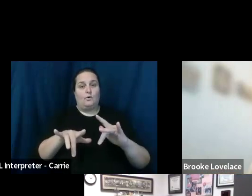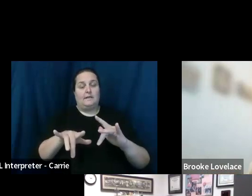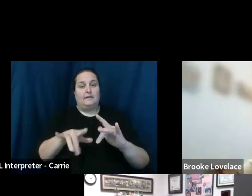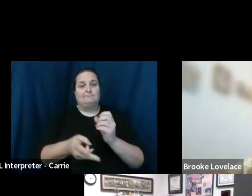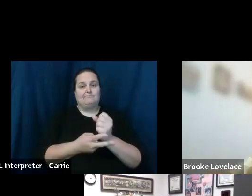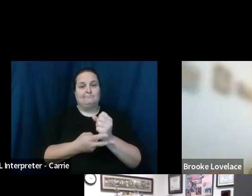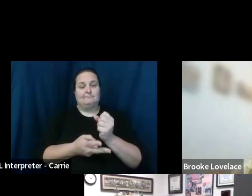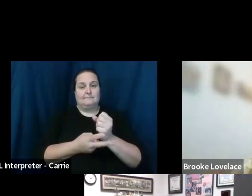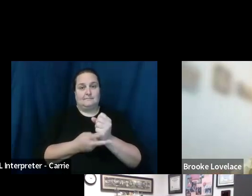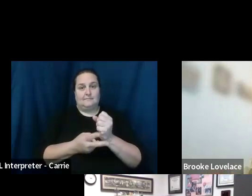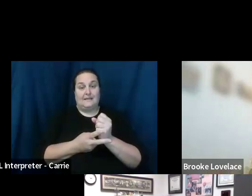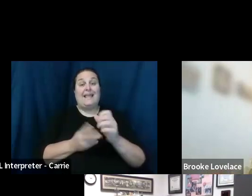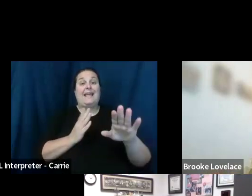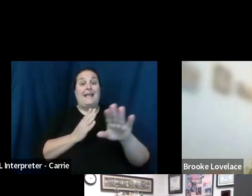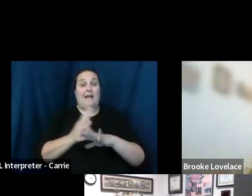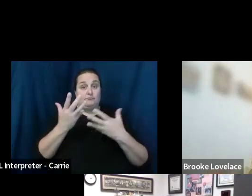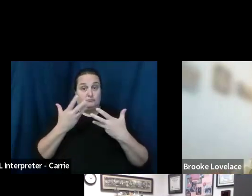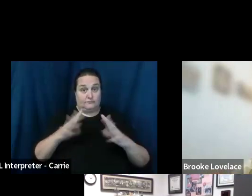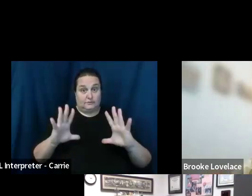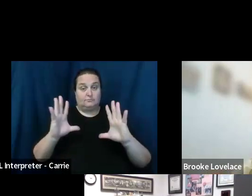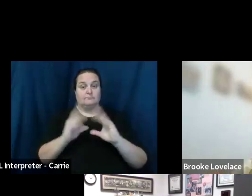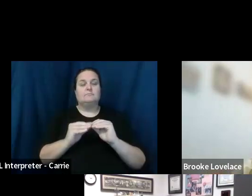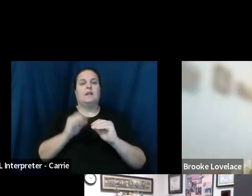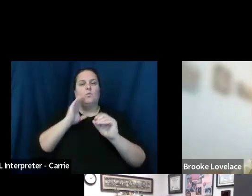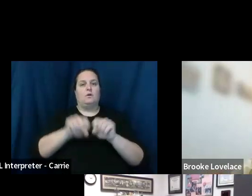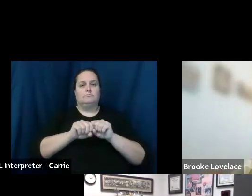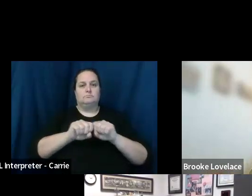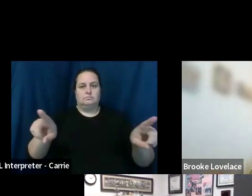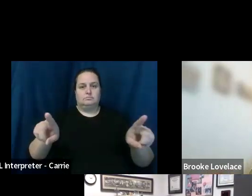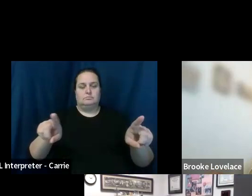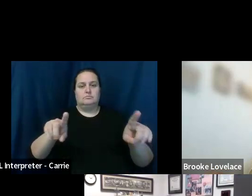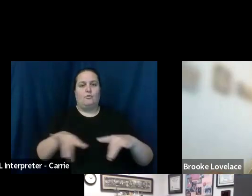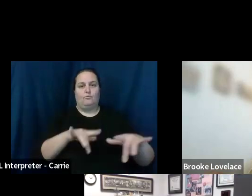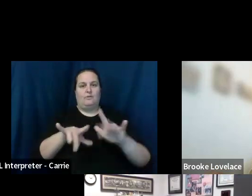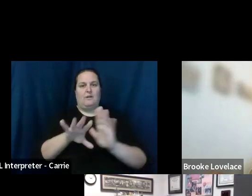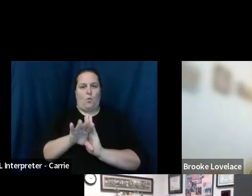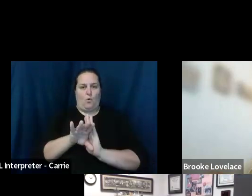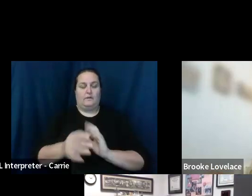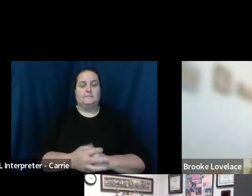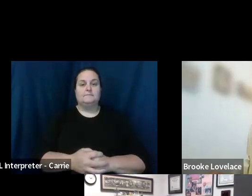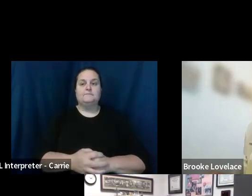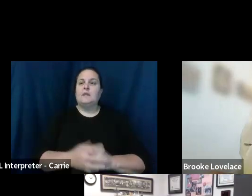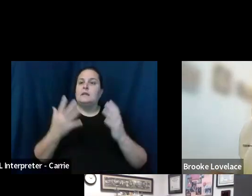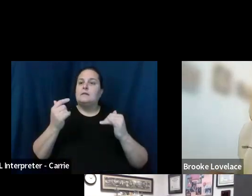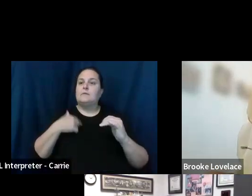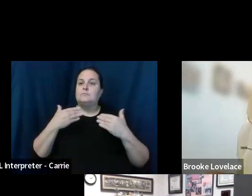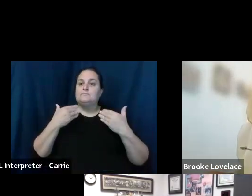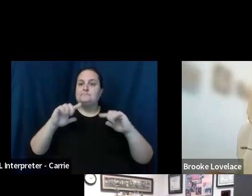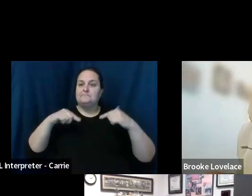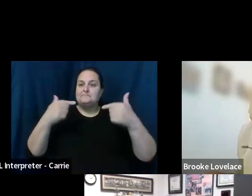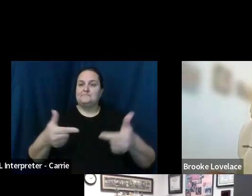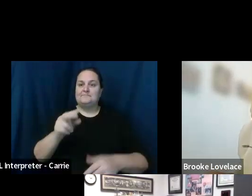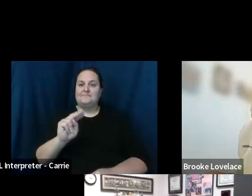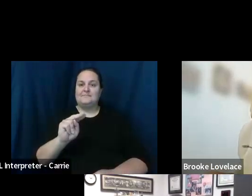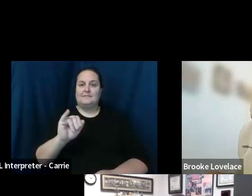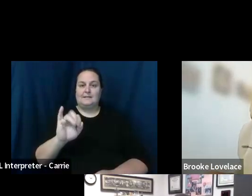recording to folks after the fact. And with that, I think I will turn it over to Nick. He